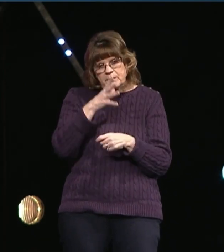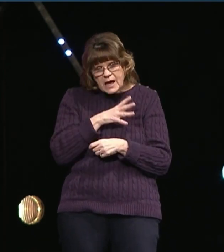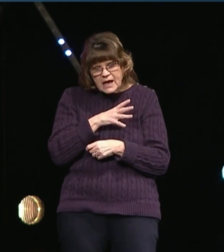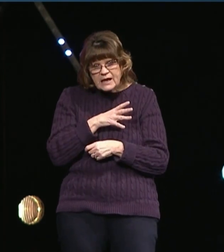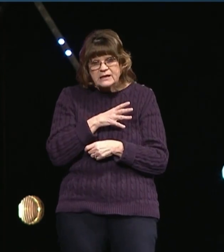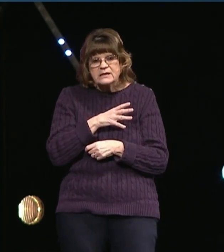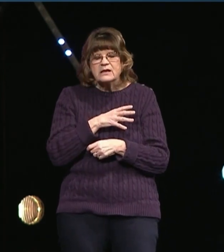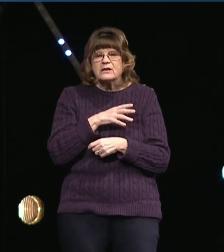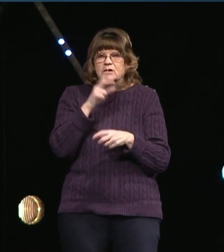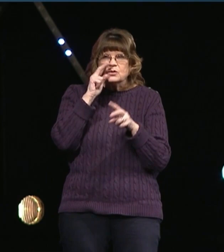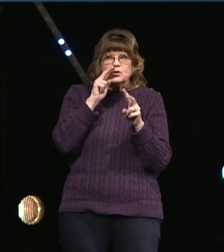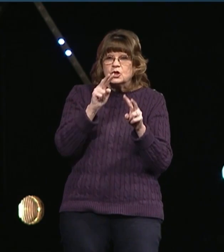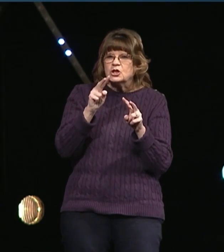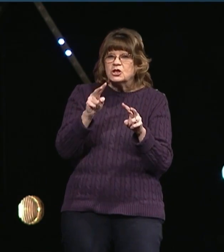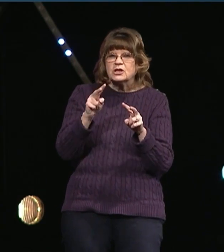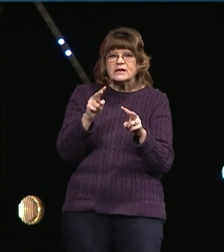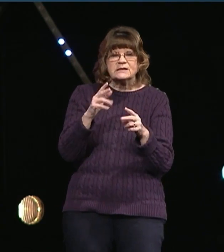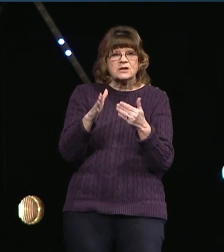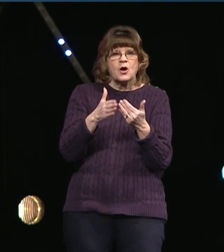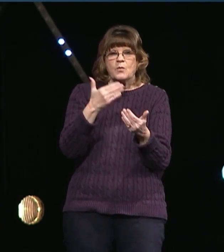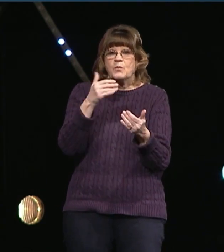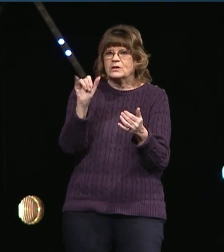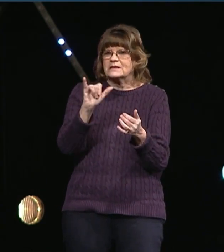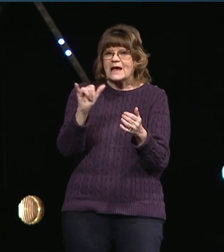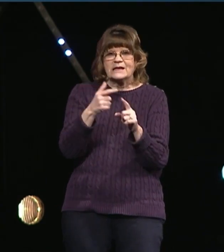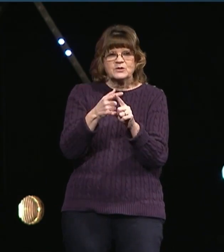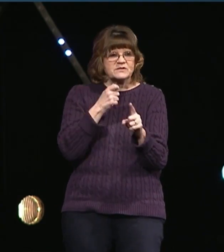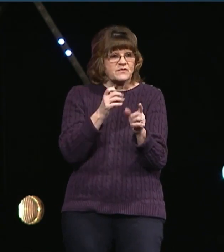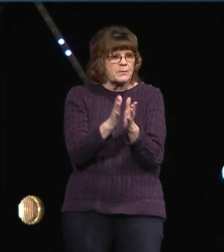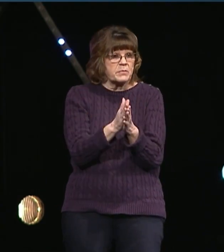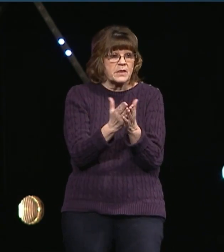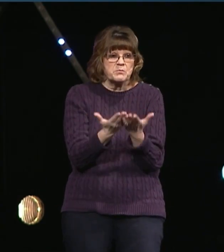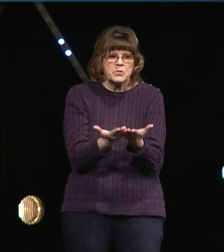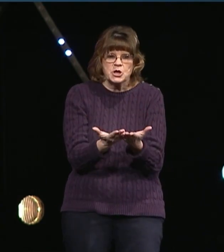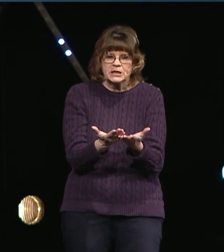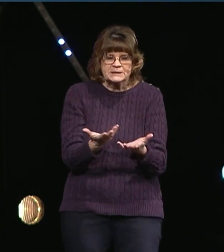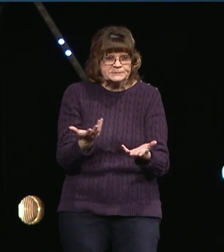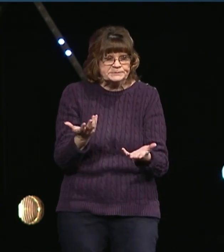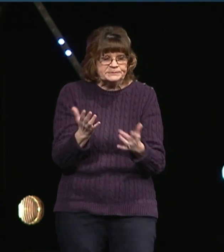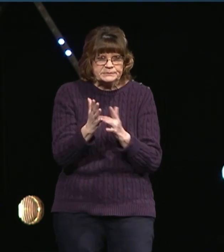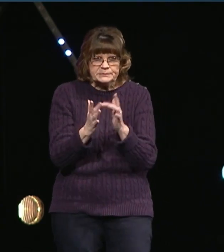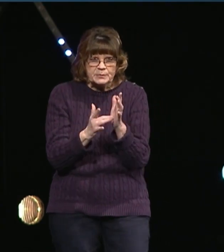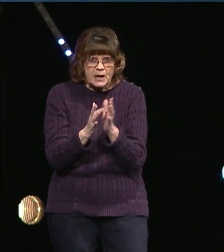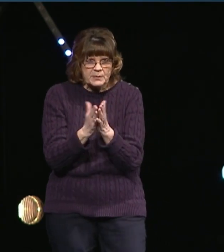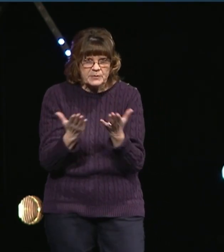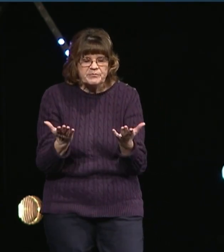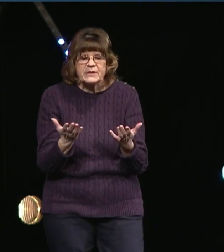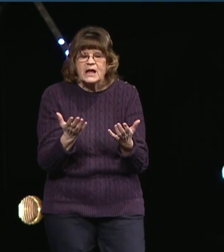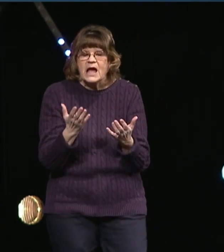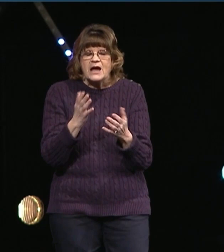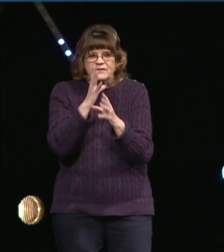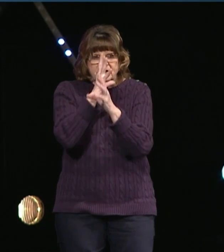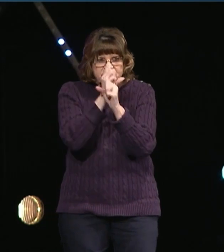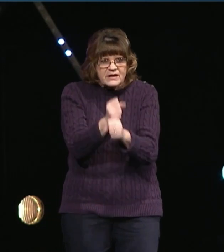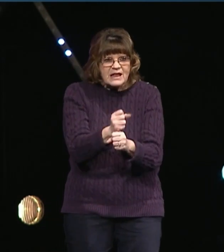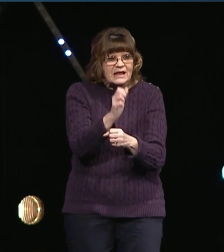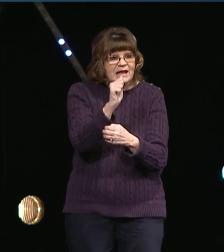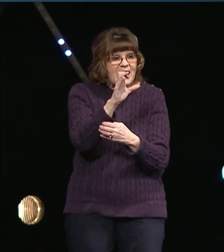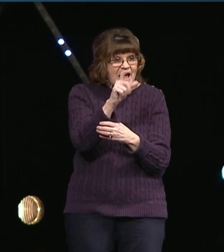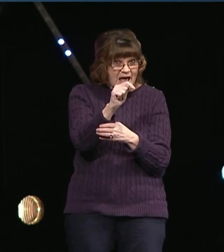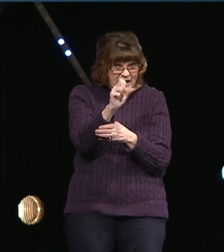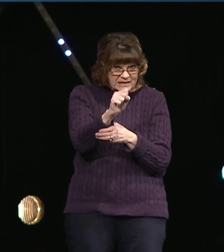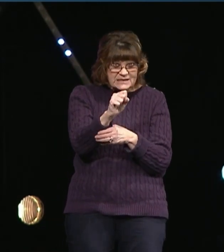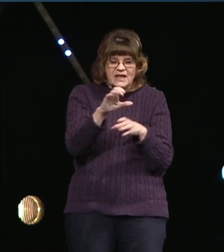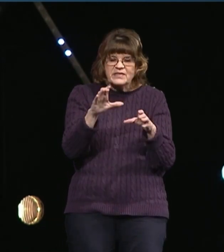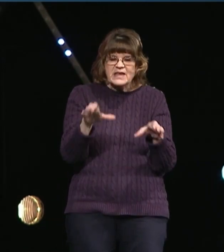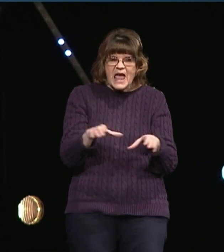you could look at it, and it's almost like he stepped out of the book of Acts. That I find it fascinating that the book of Acts is called the Acts